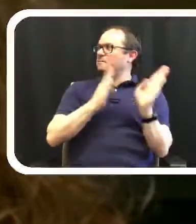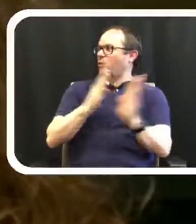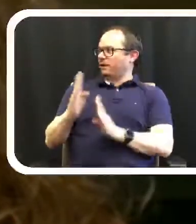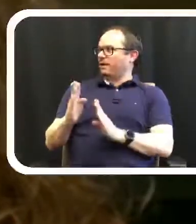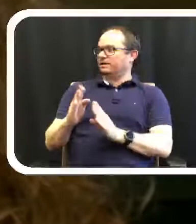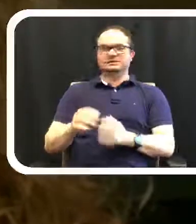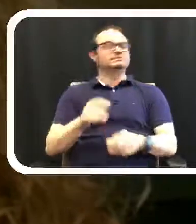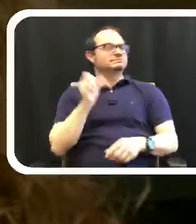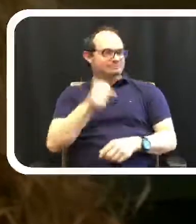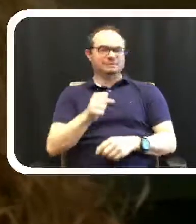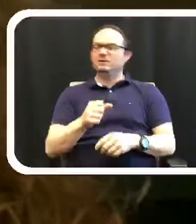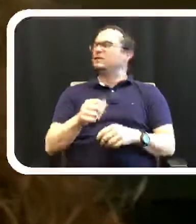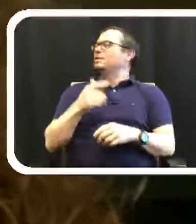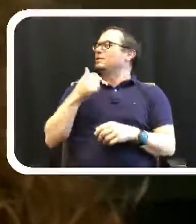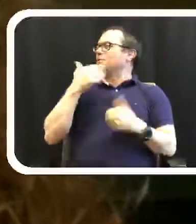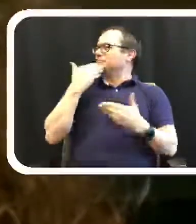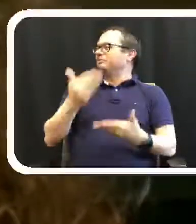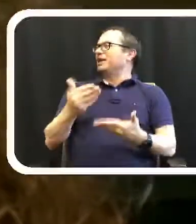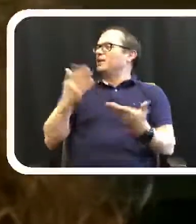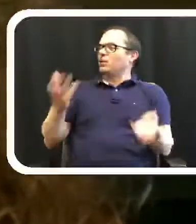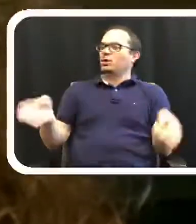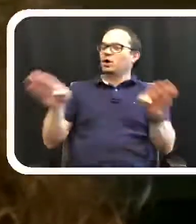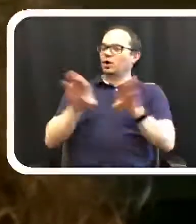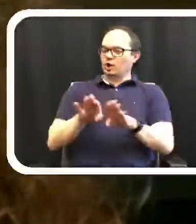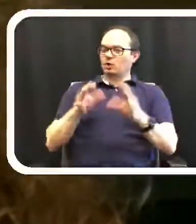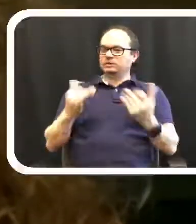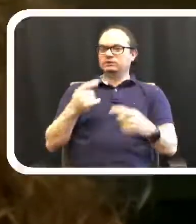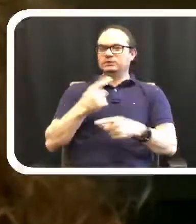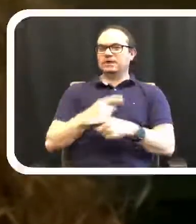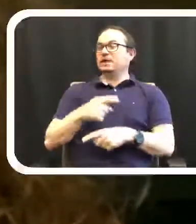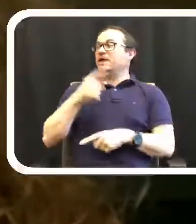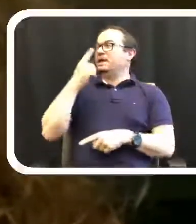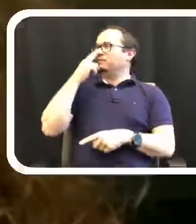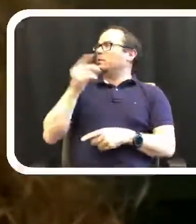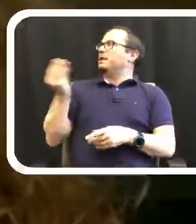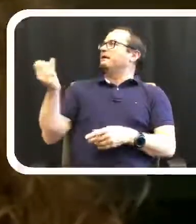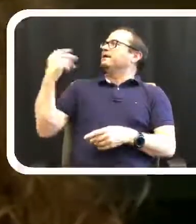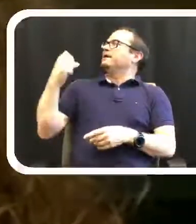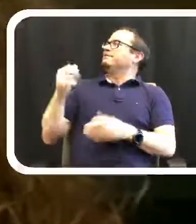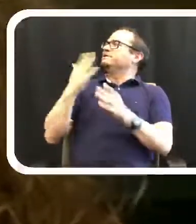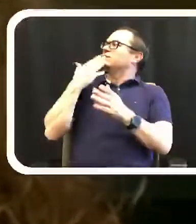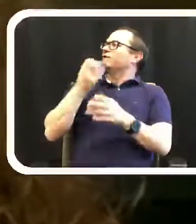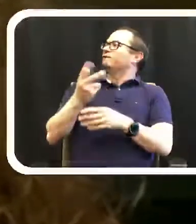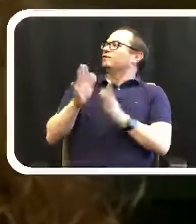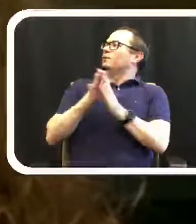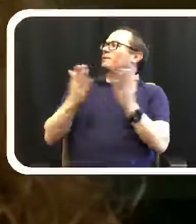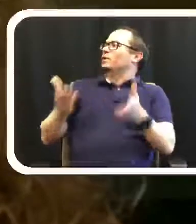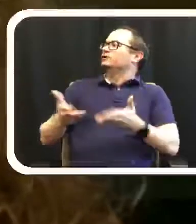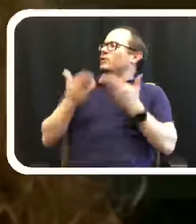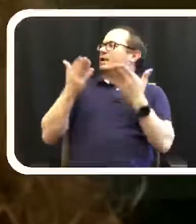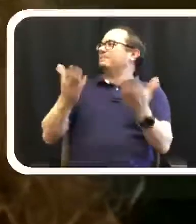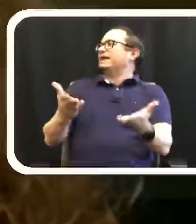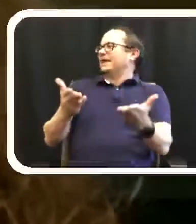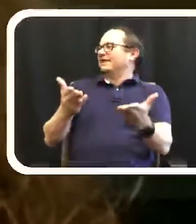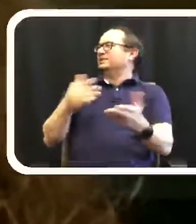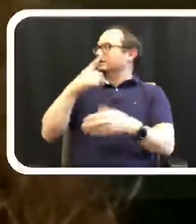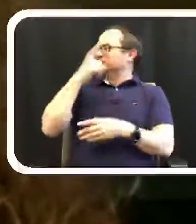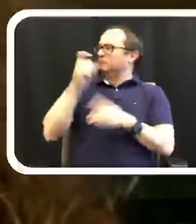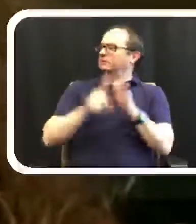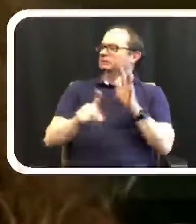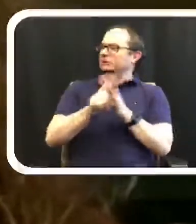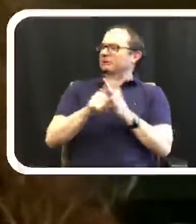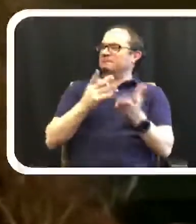That's great. Okay, we're going to wrap up, Jennifer. But why don't you give us a few books that you would recommend? Summer's coming along. We might need